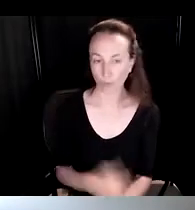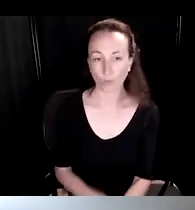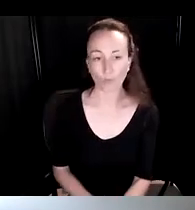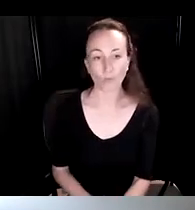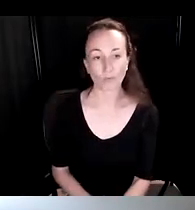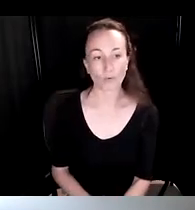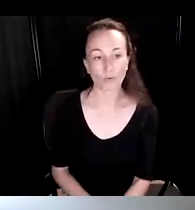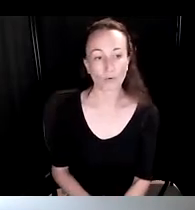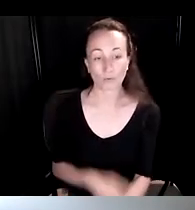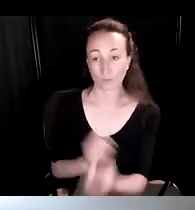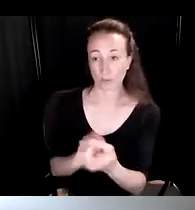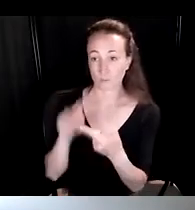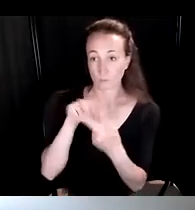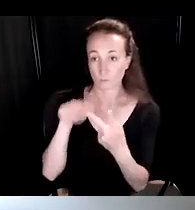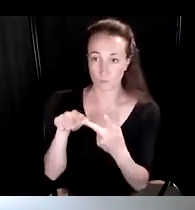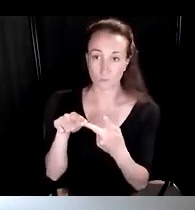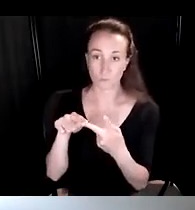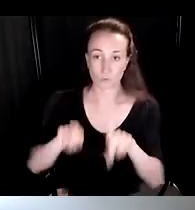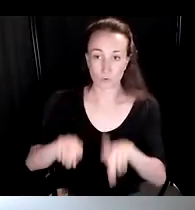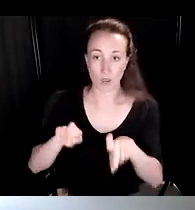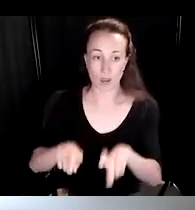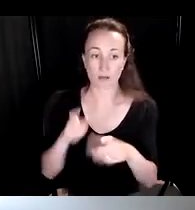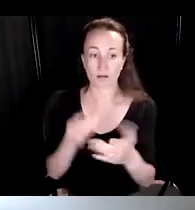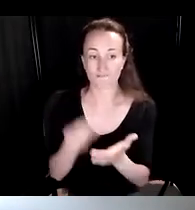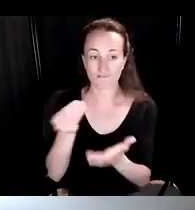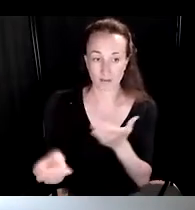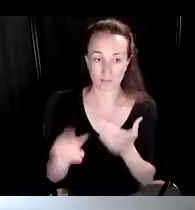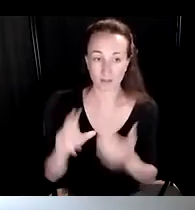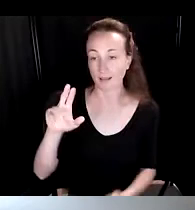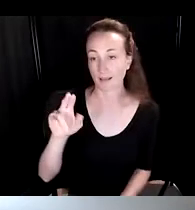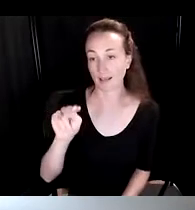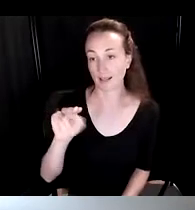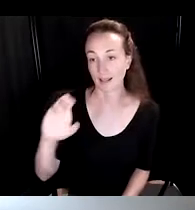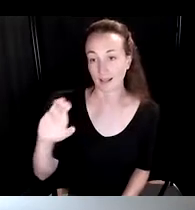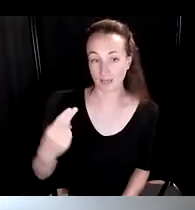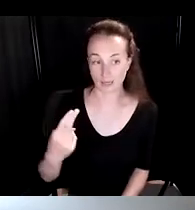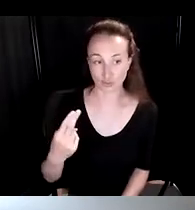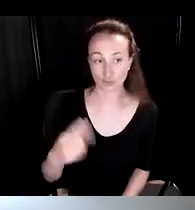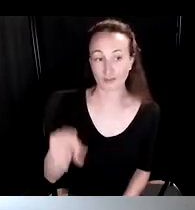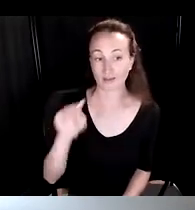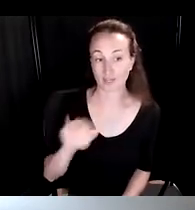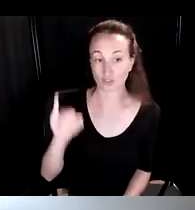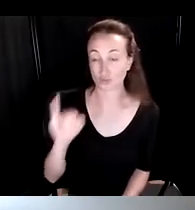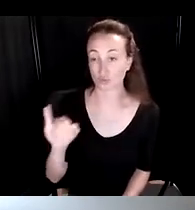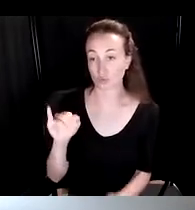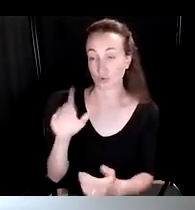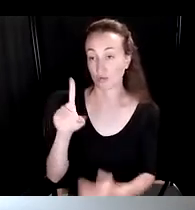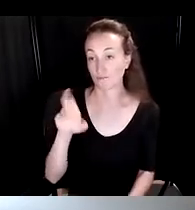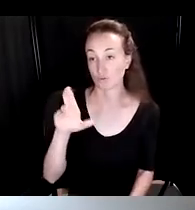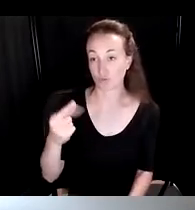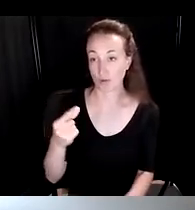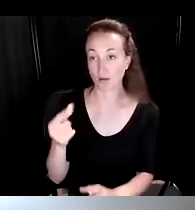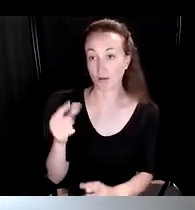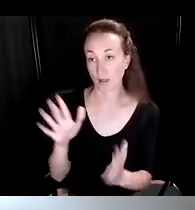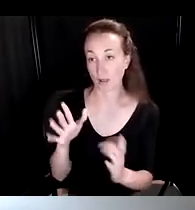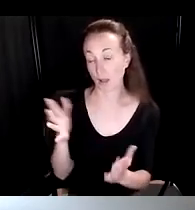The 2 clinical trials are funded by the National Institute of Mental Health and the National Institute on Drug Abuse. We are actively recruiting for the drug abuse study still, but